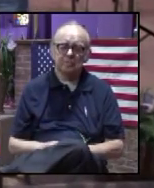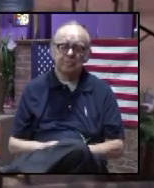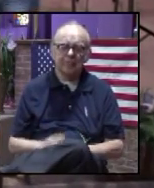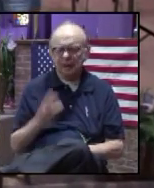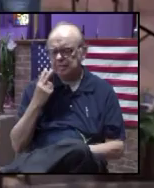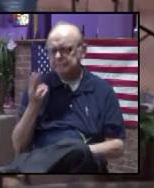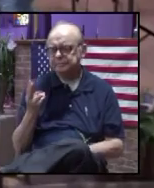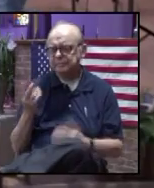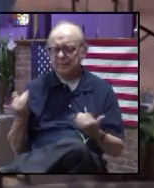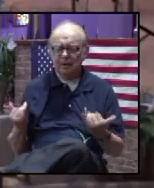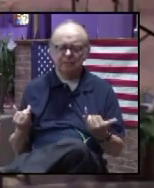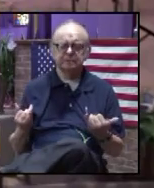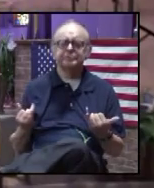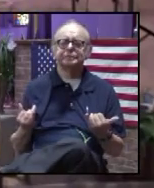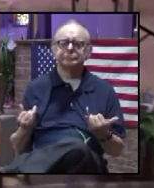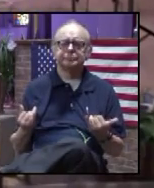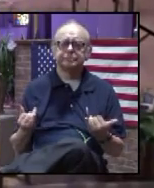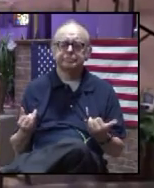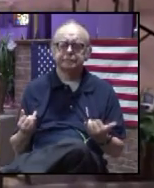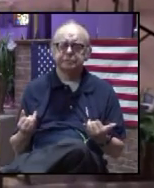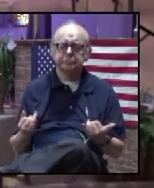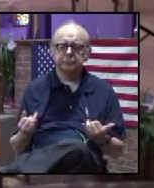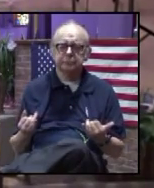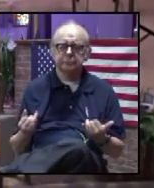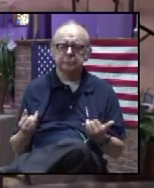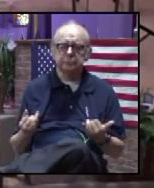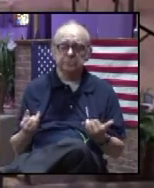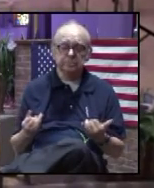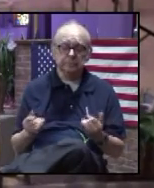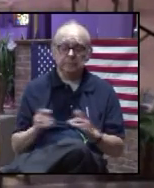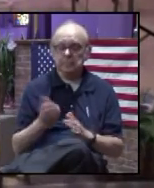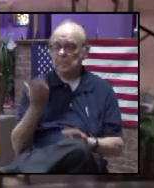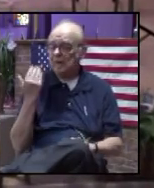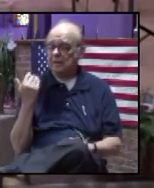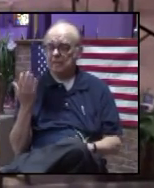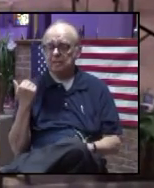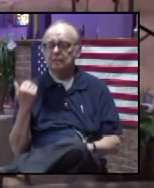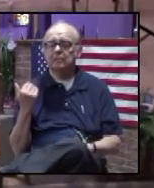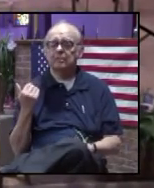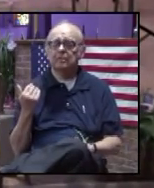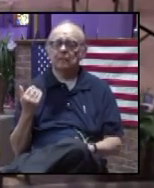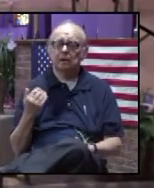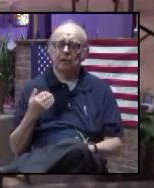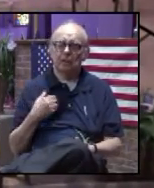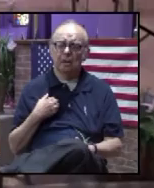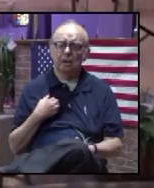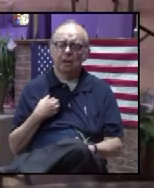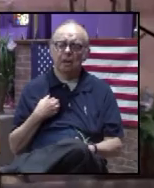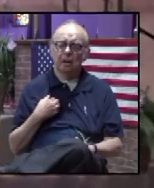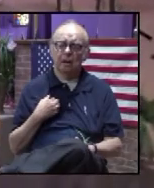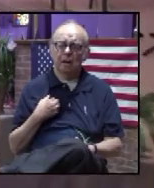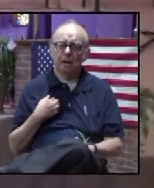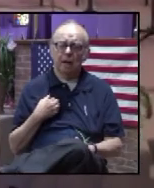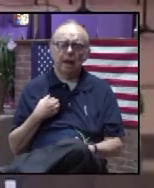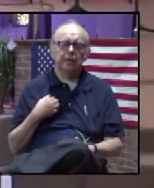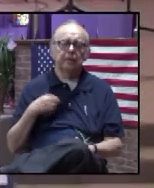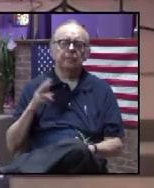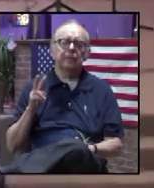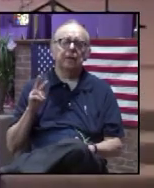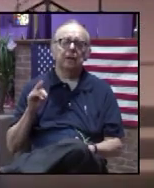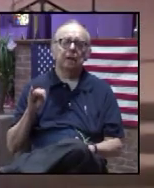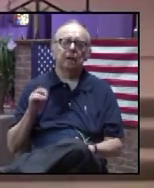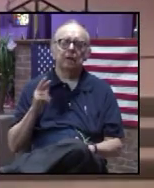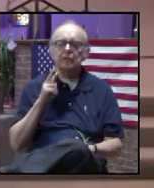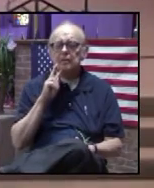You see, today, and even back then, they had the hyssop, the vinegar, and